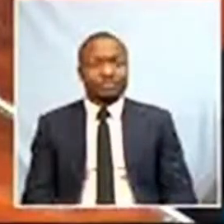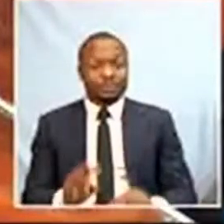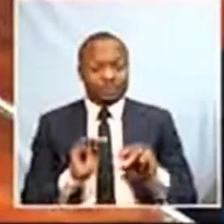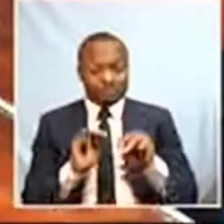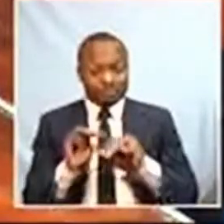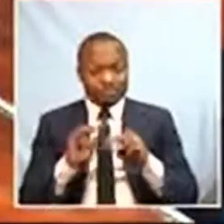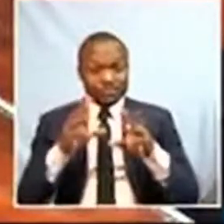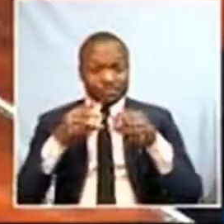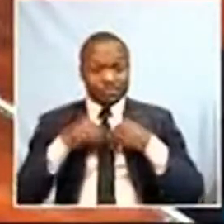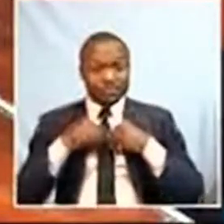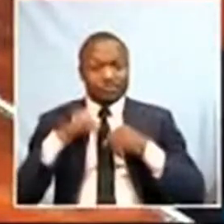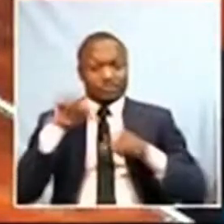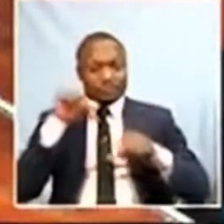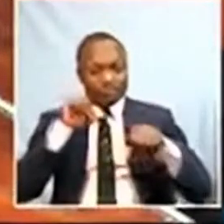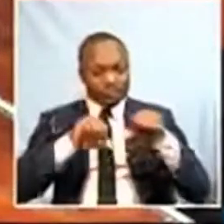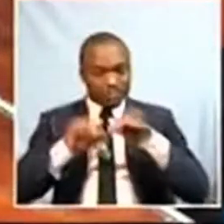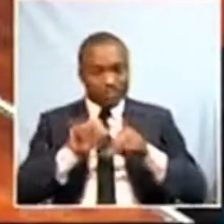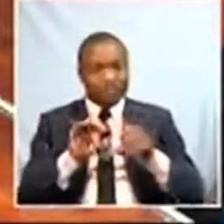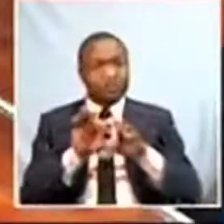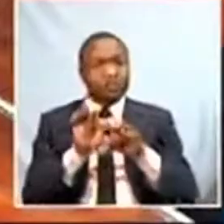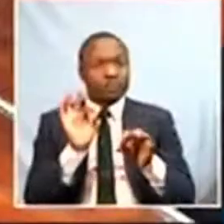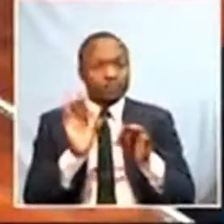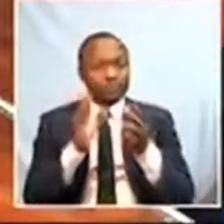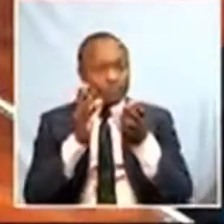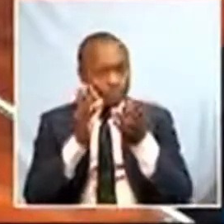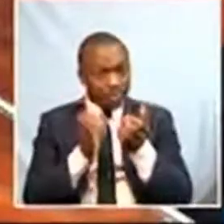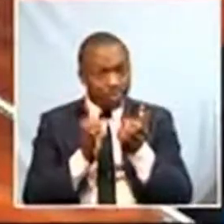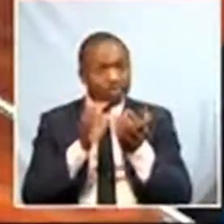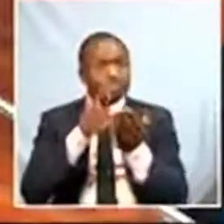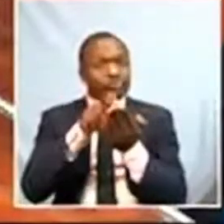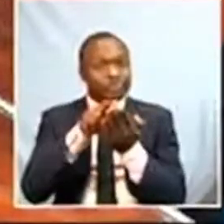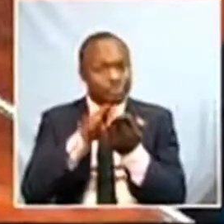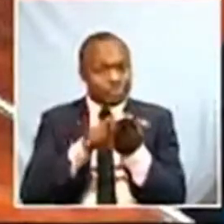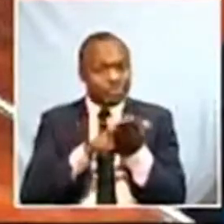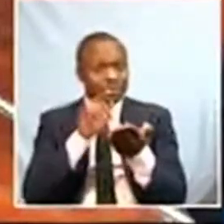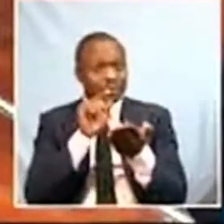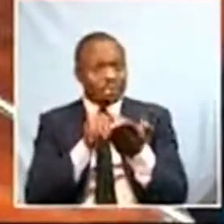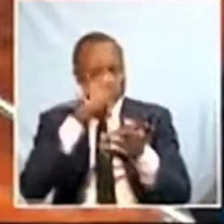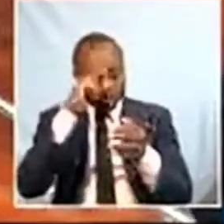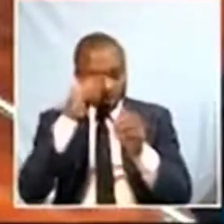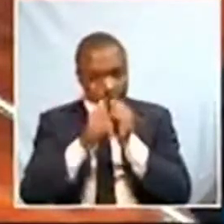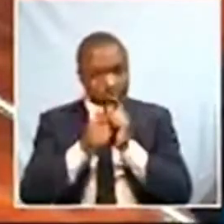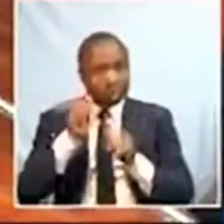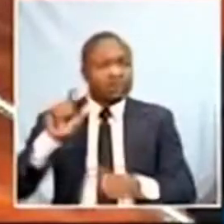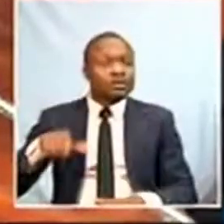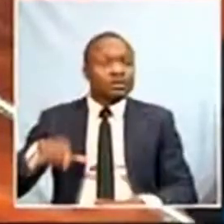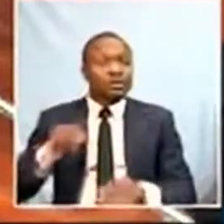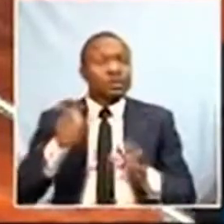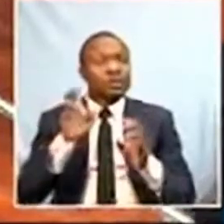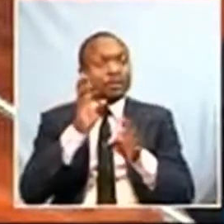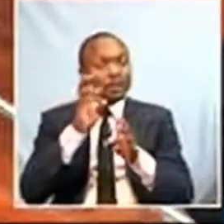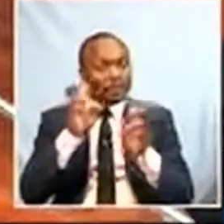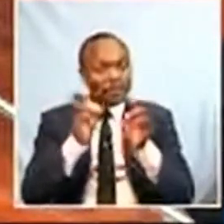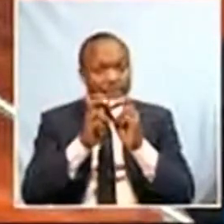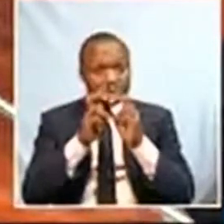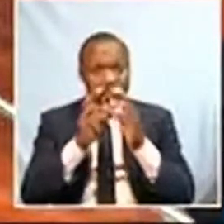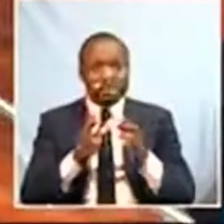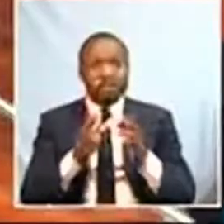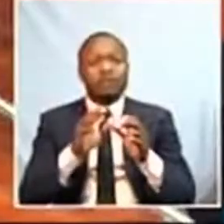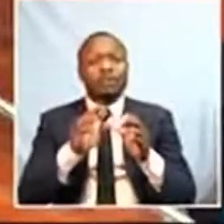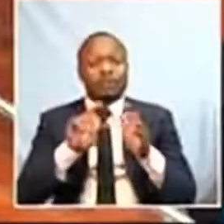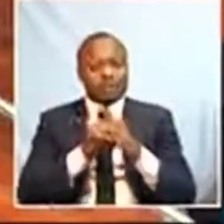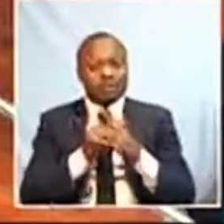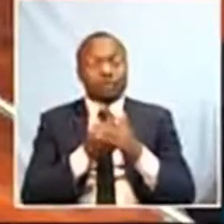Management acknowledges the observation made by the auditor and wishes to report that this was due to the delay by the contractor to execute the works within